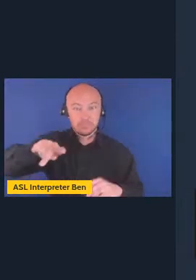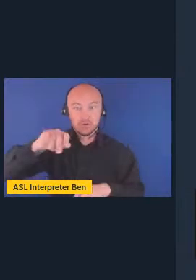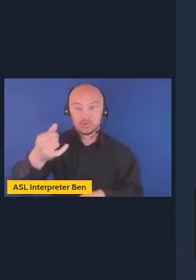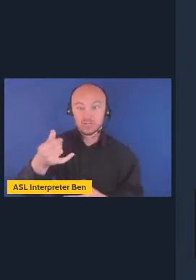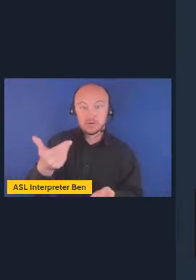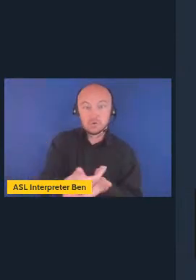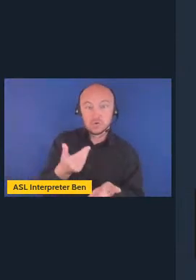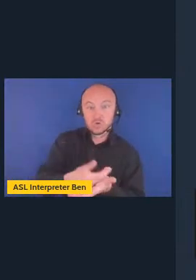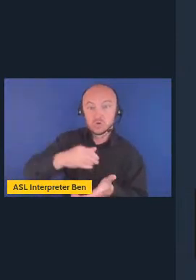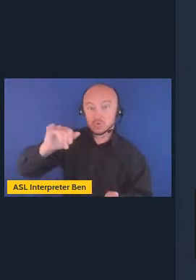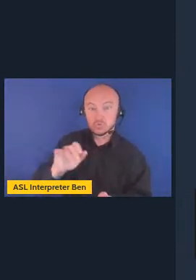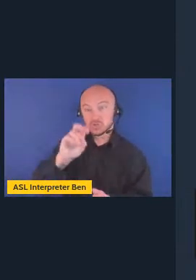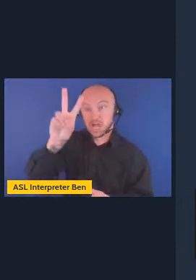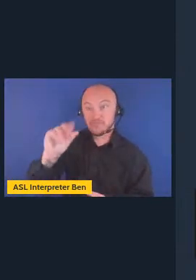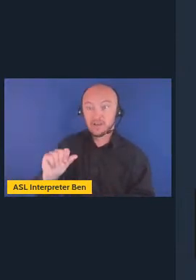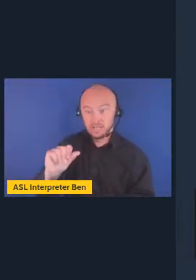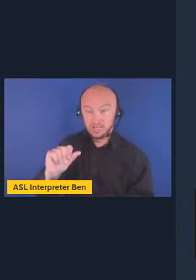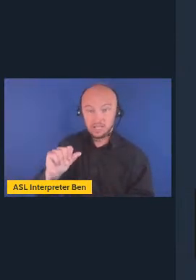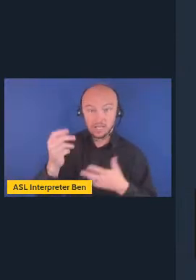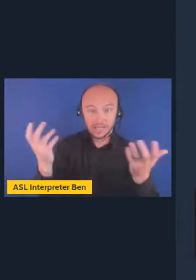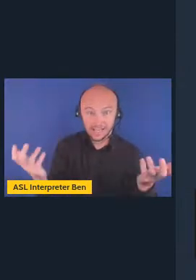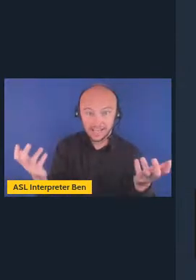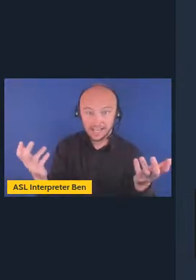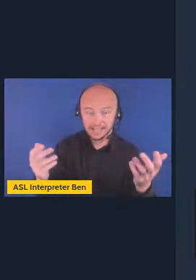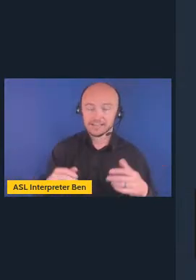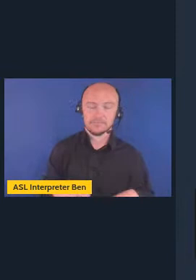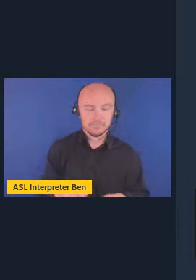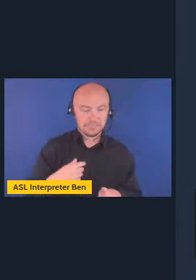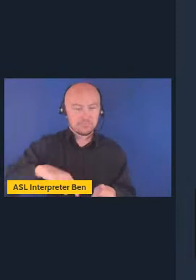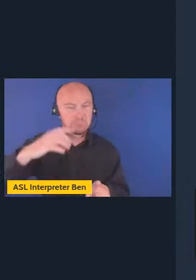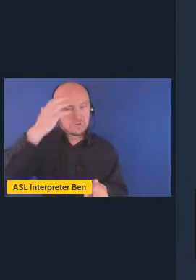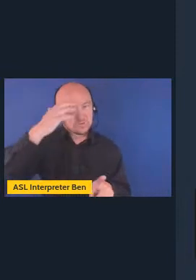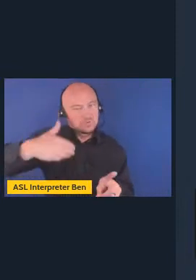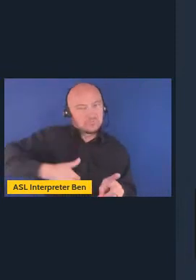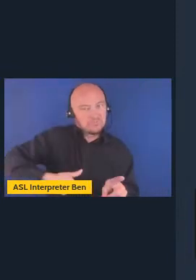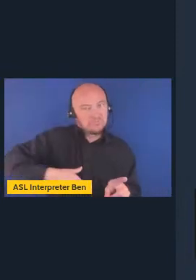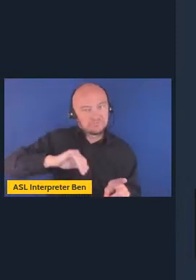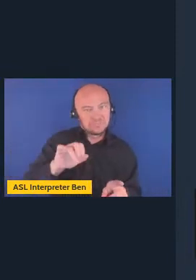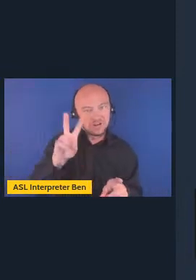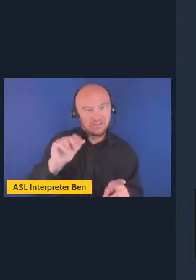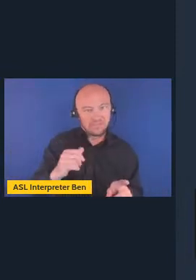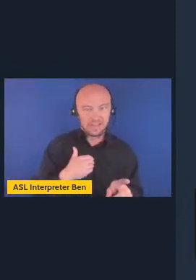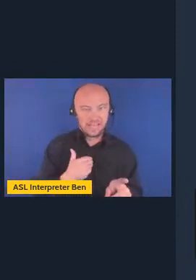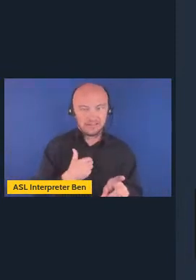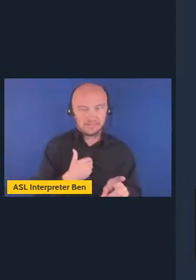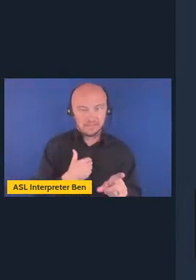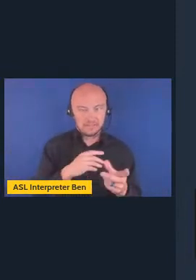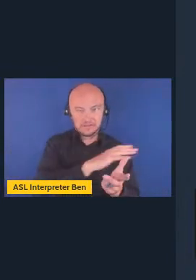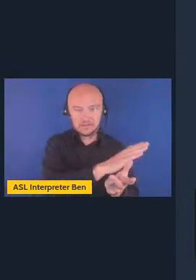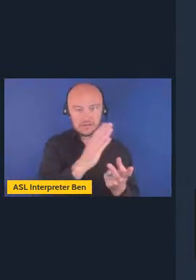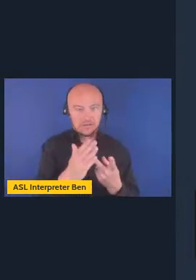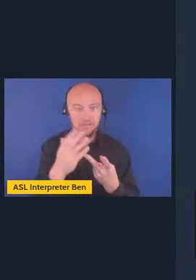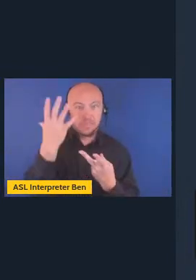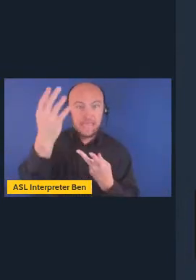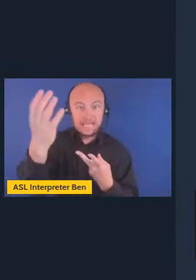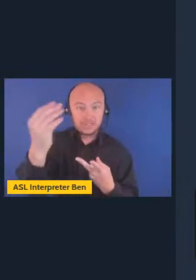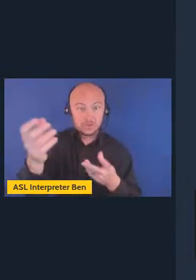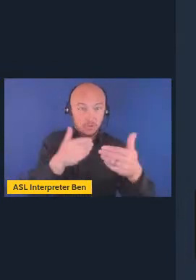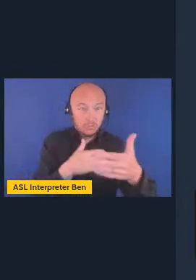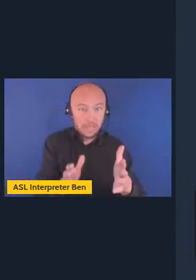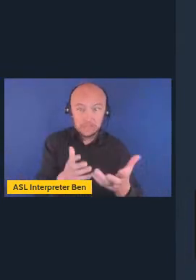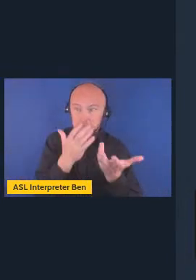Java?" Because it knew that that's something that is built in, but it didn't know anything about the external package you wanted to